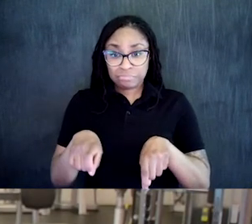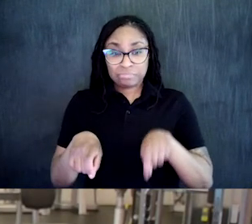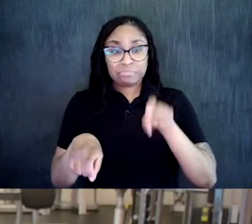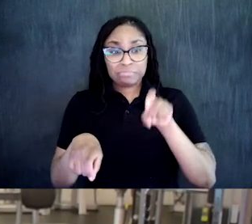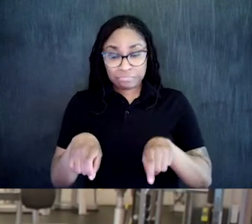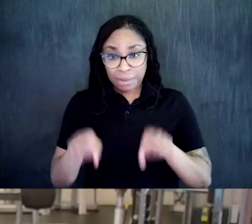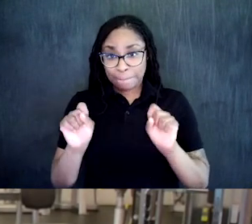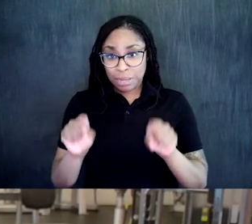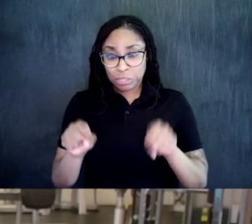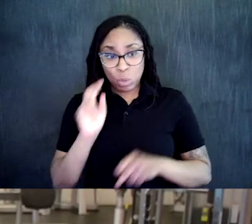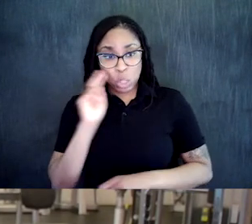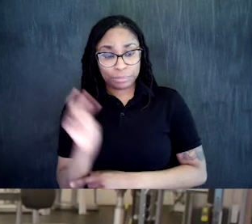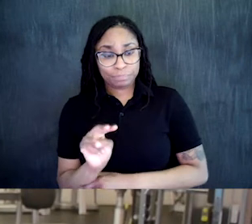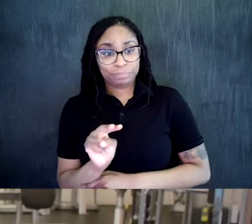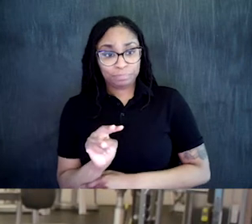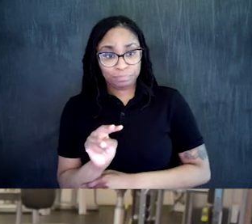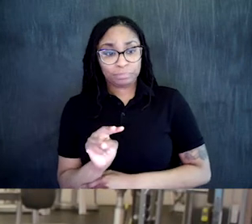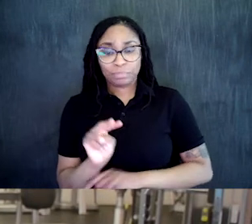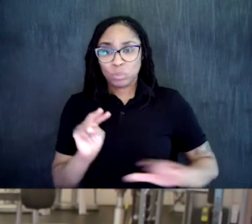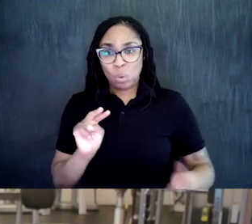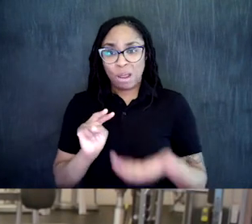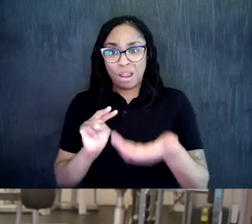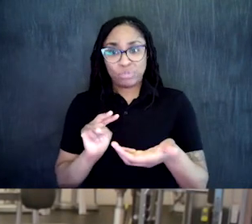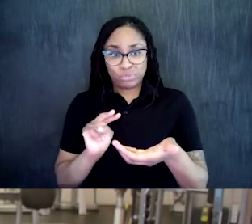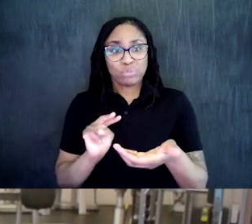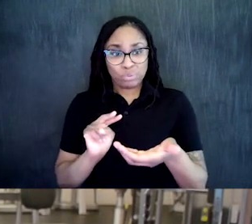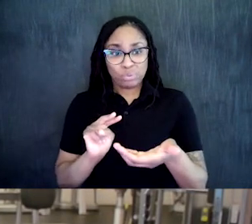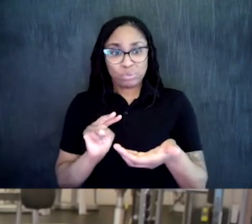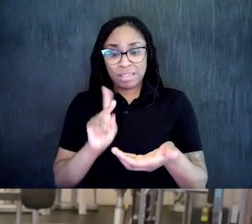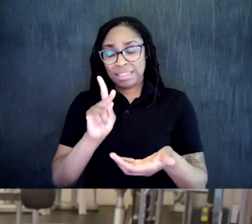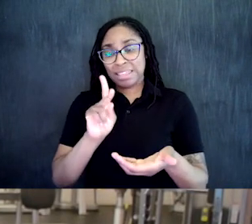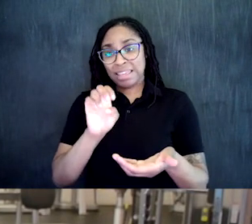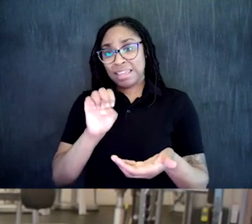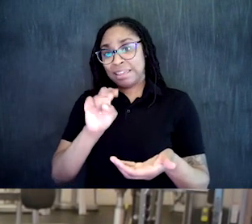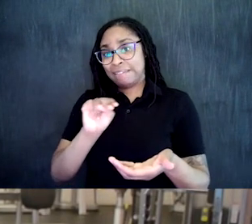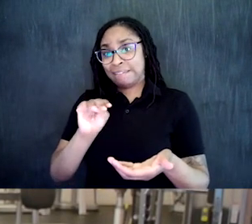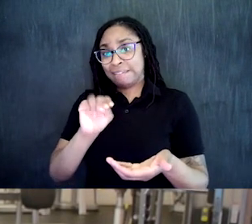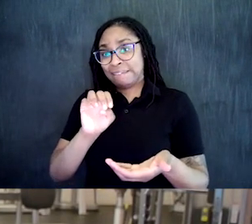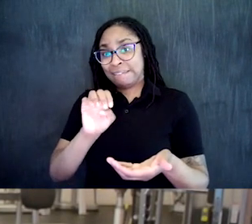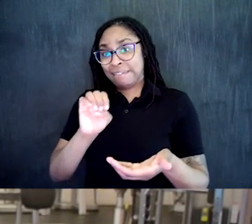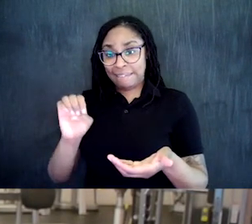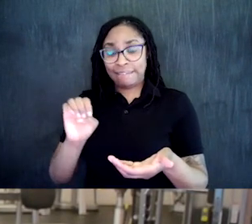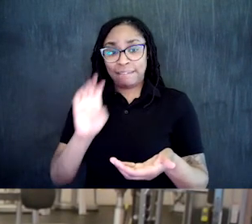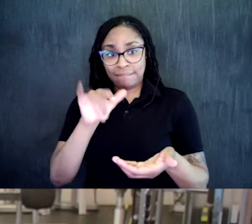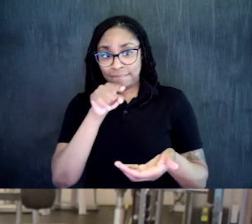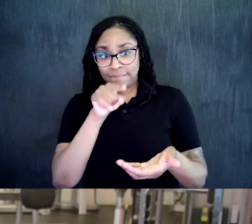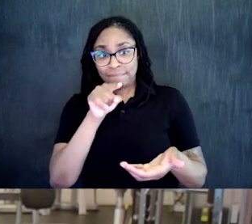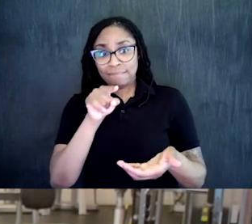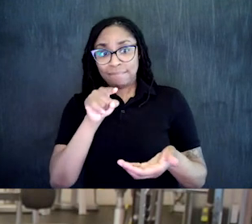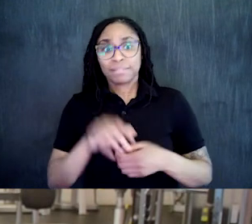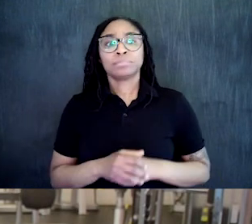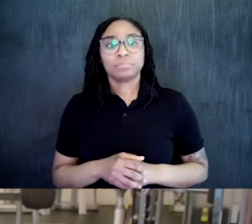All right, so hand under the knee, right? And then we're going to kick up, we're going to bring it back. Kicking